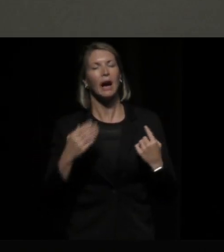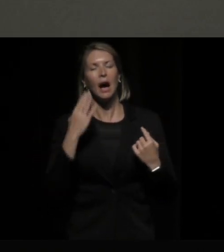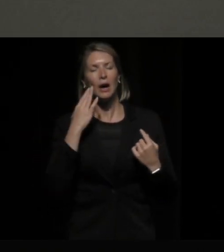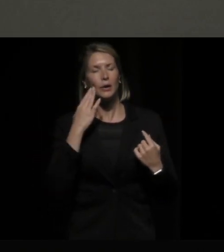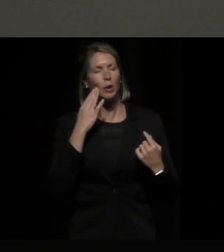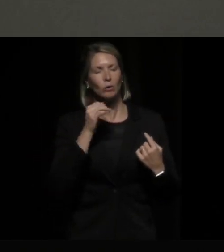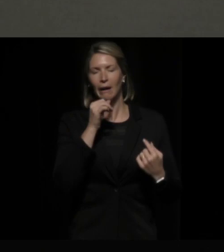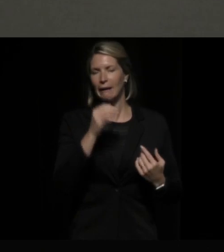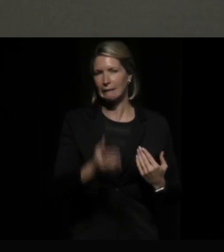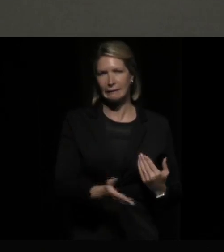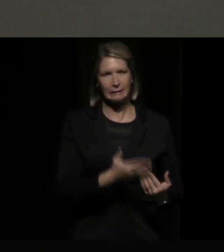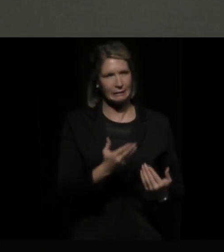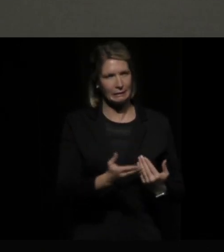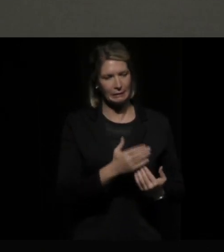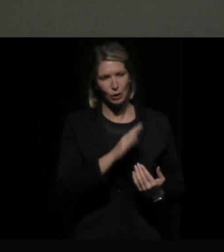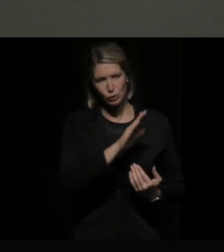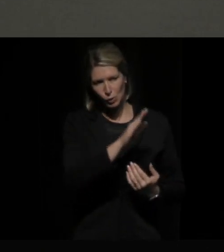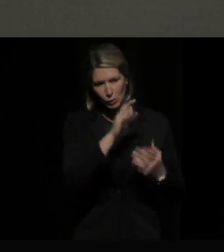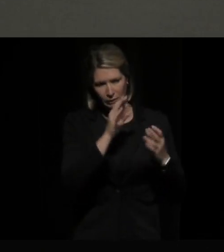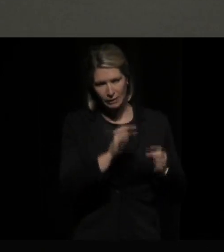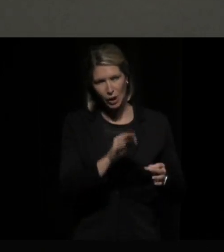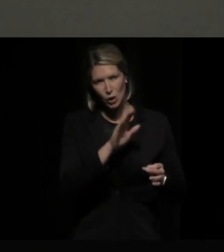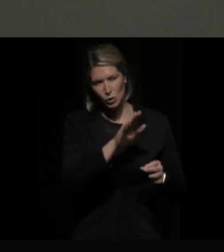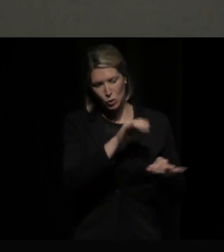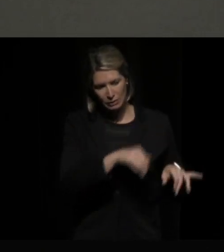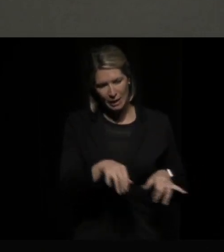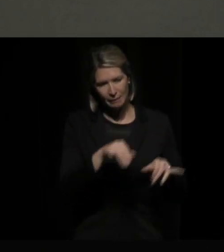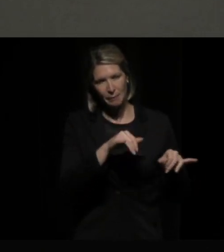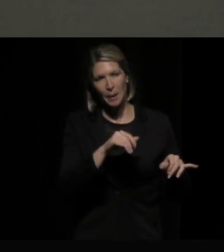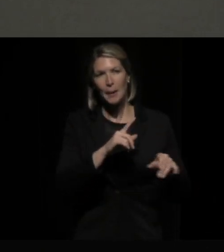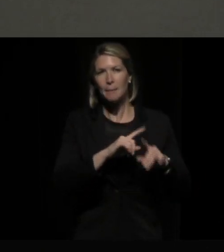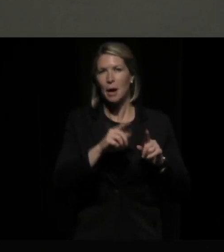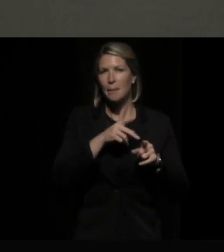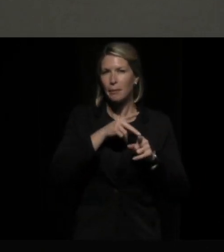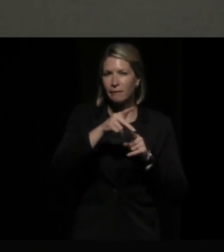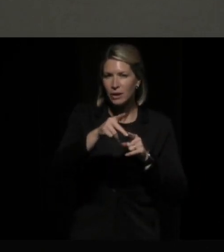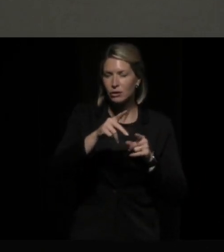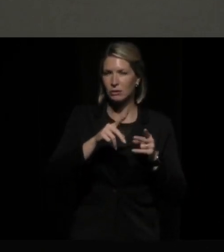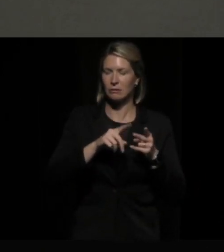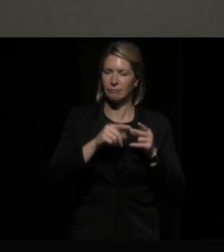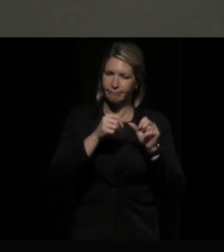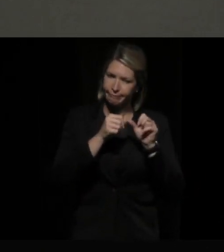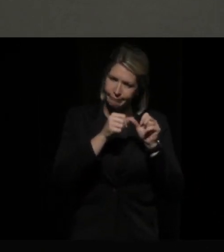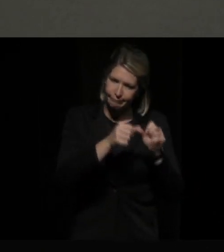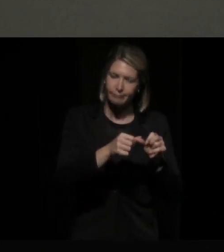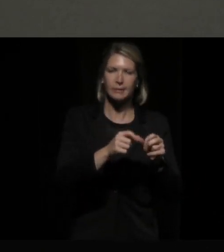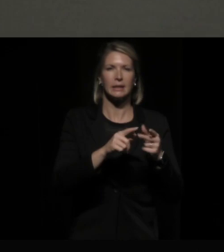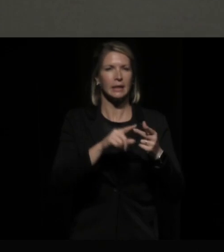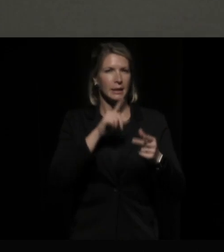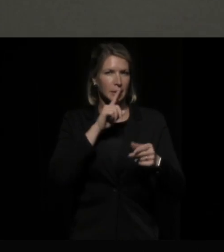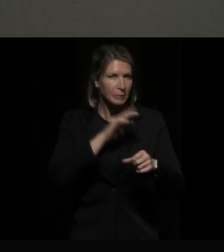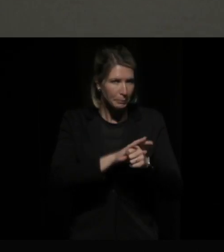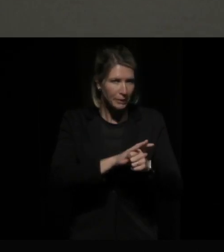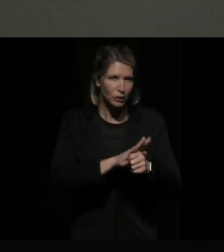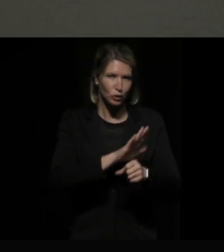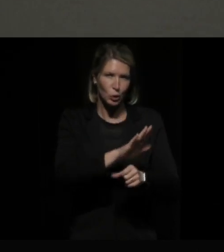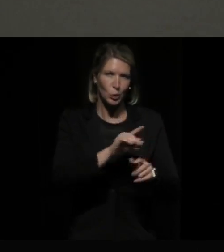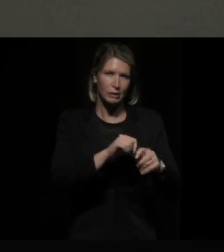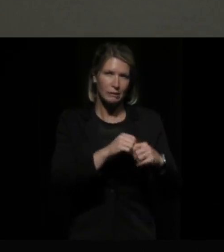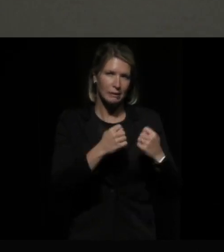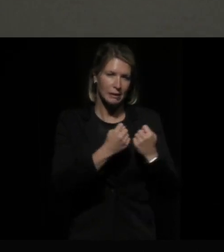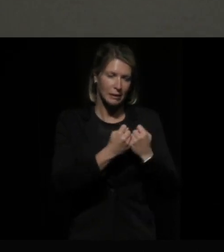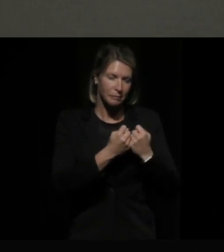it hasn't been easy, but you've set a new standard for professionalism, perseverance, and commitment to not only your team, but to the